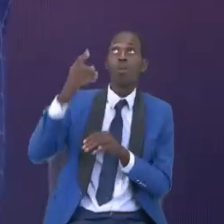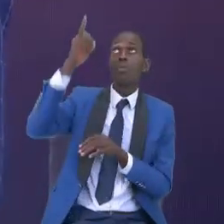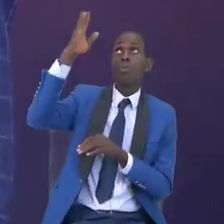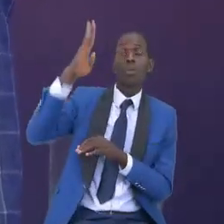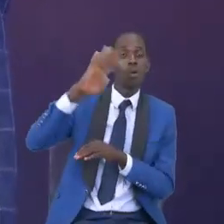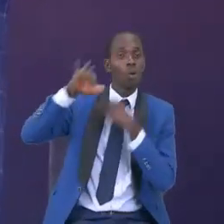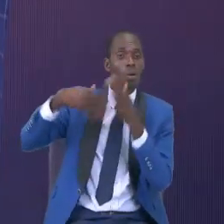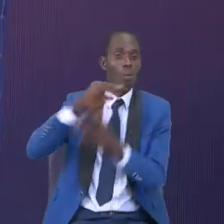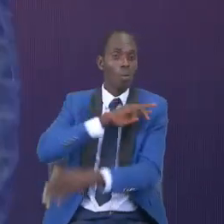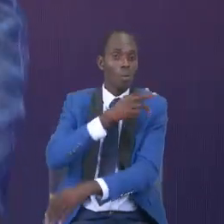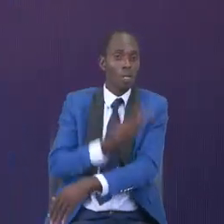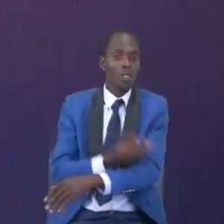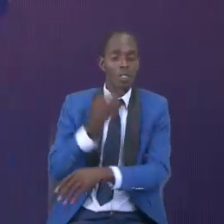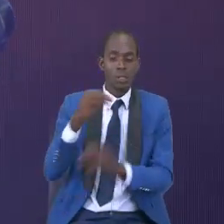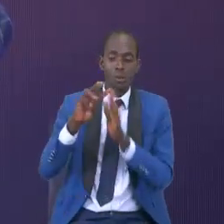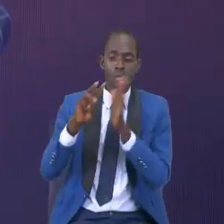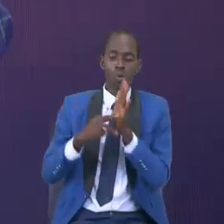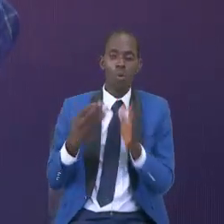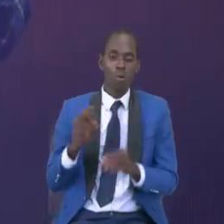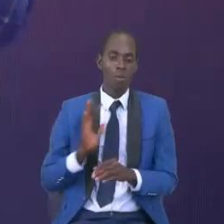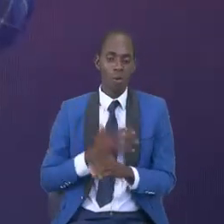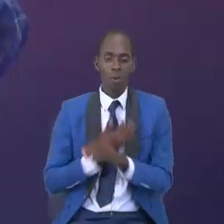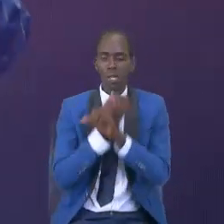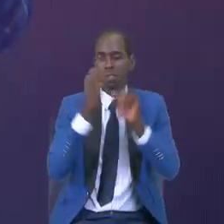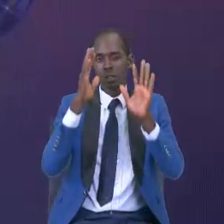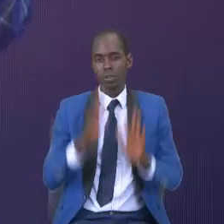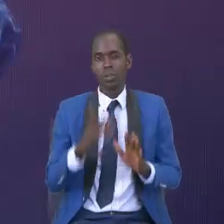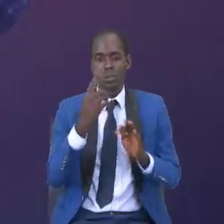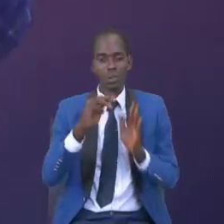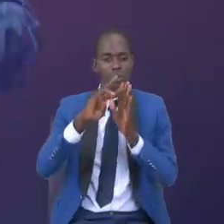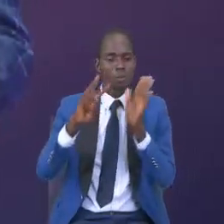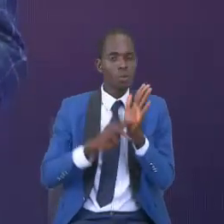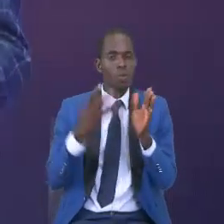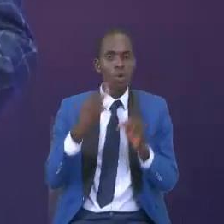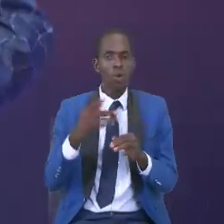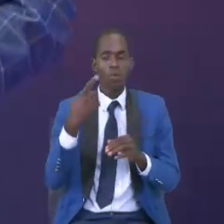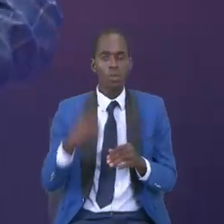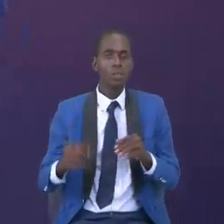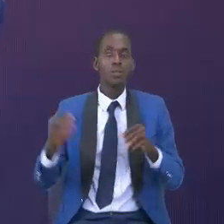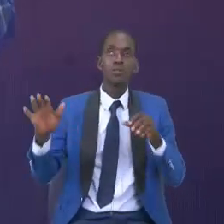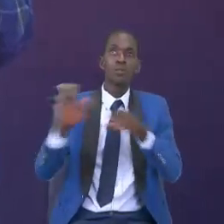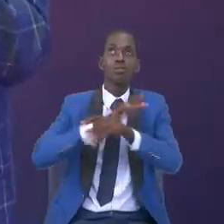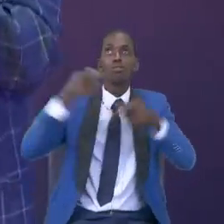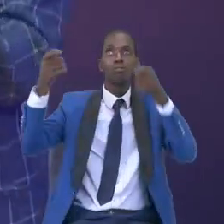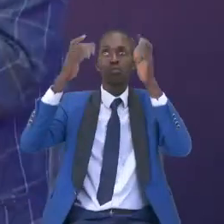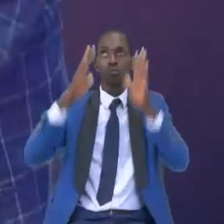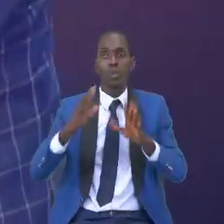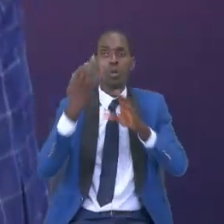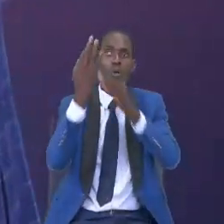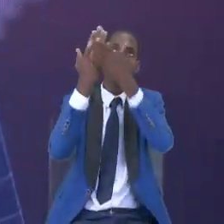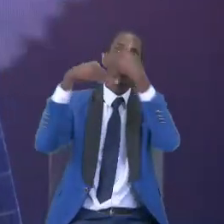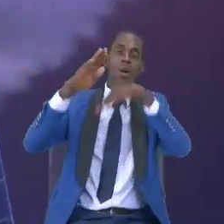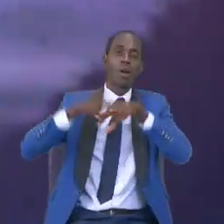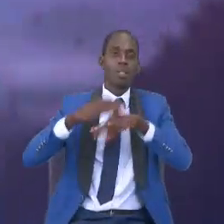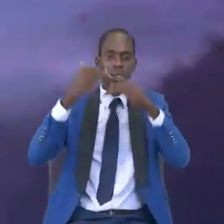the will of our Savior, the will of the mighty sovereign of heaven. And then we follow